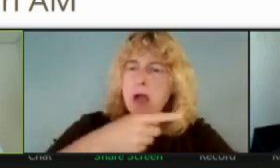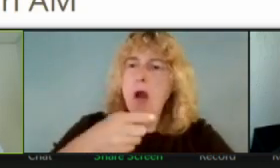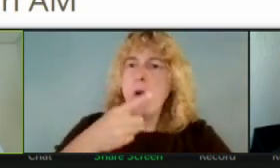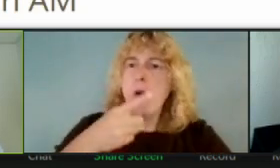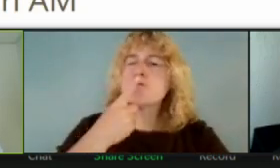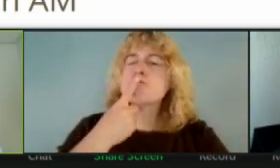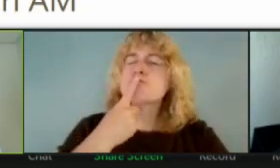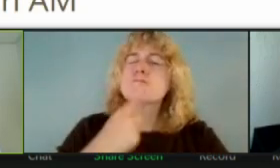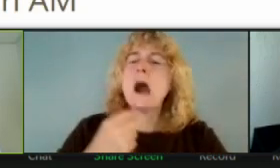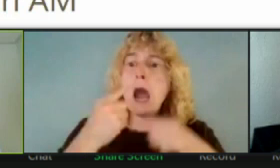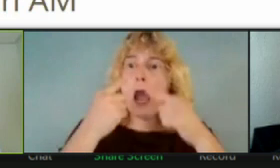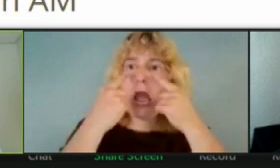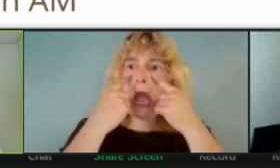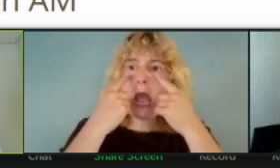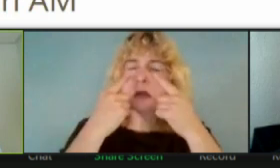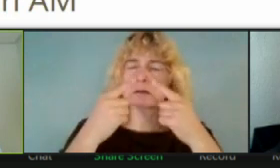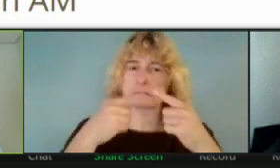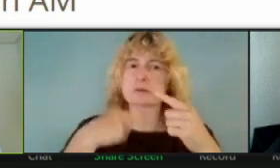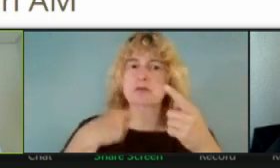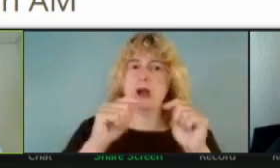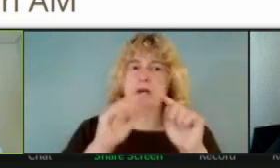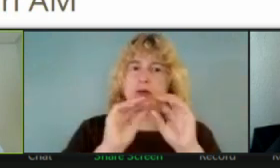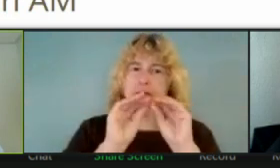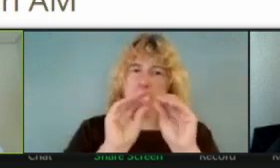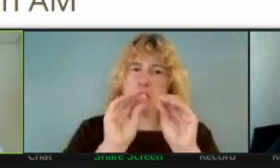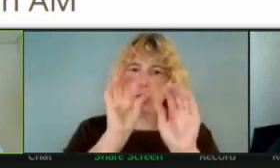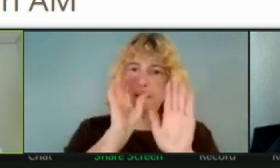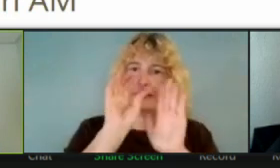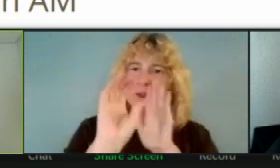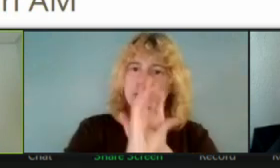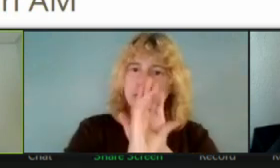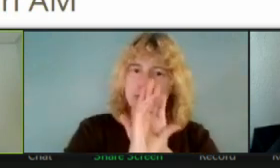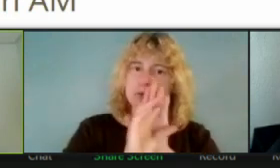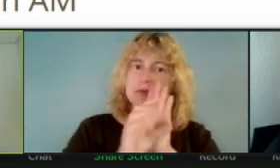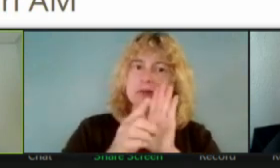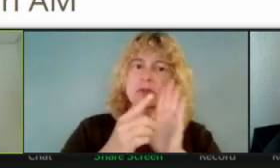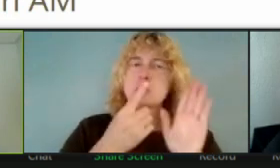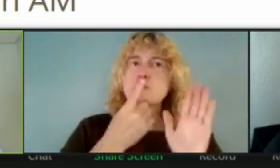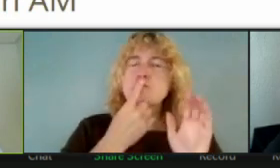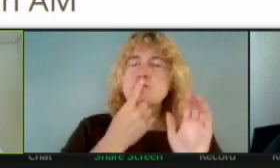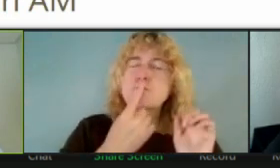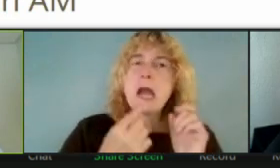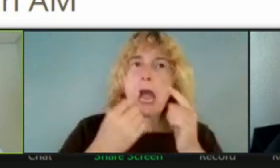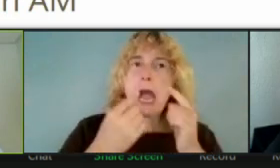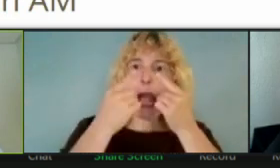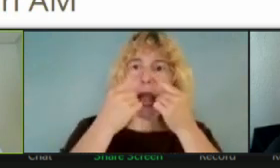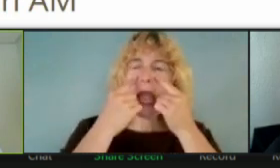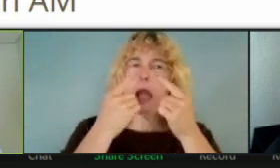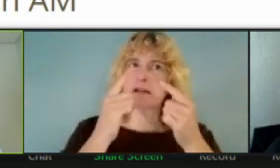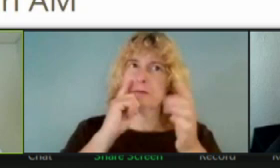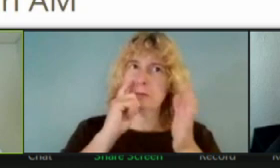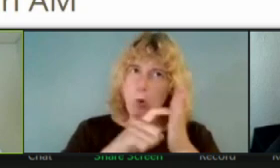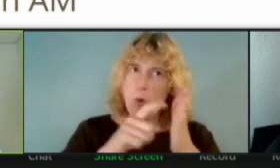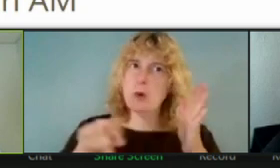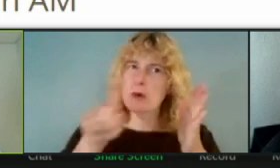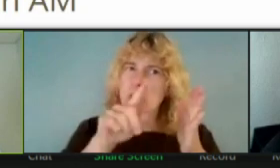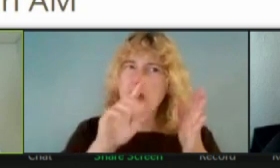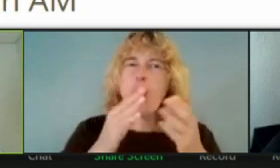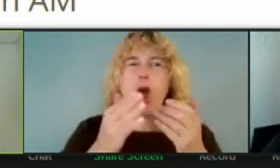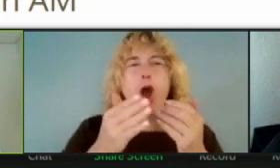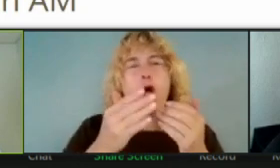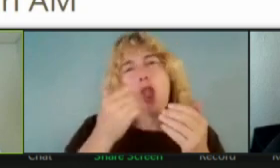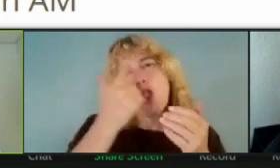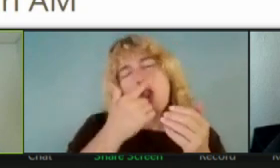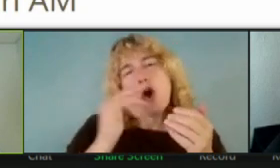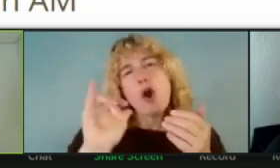of not him, but a patient with this red eye symptom. And it's kind of like what we would call conjunctivitis, or like